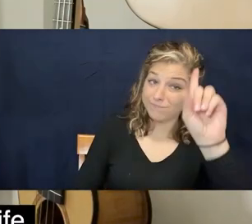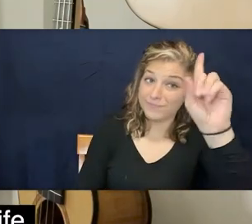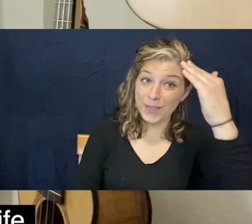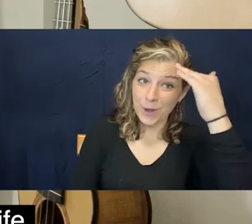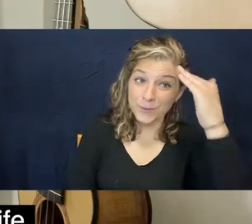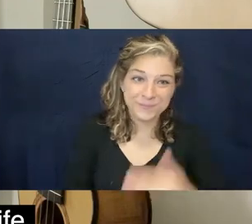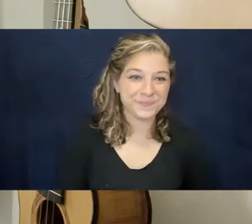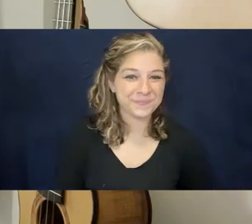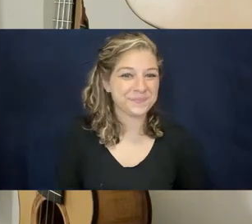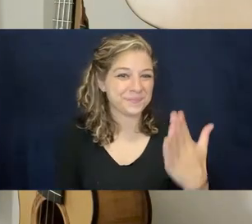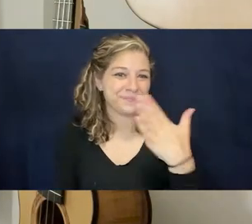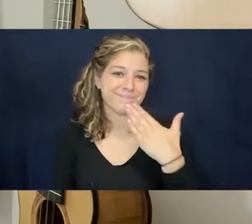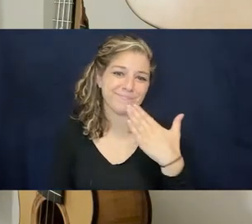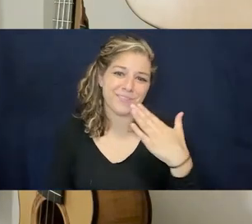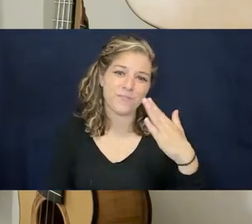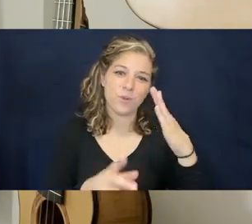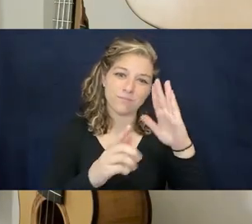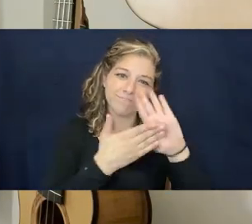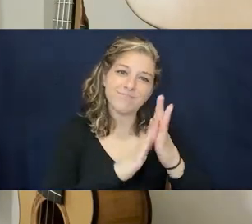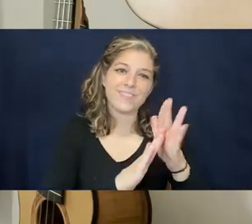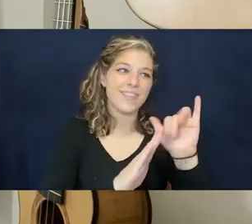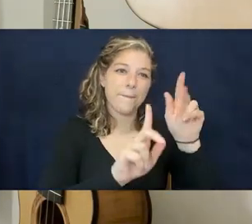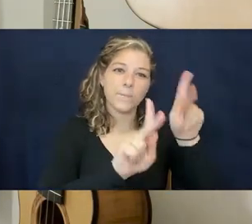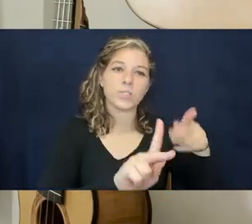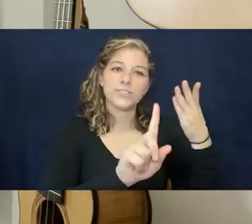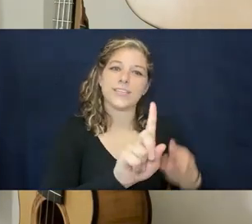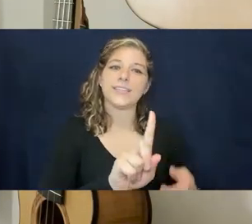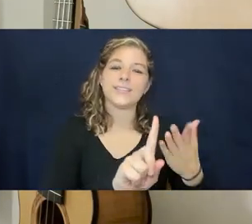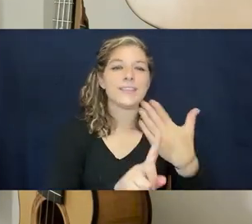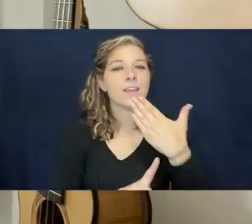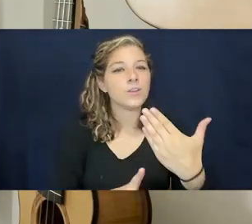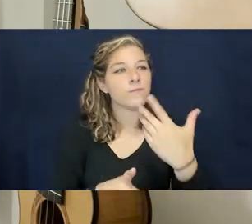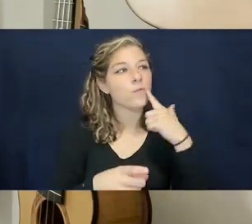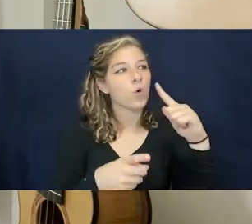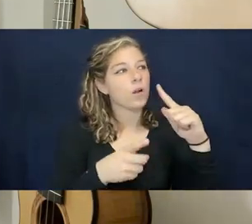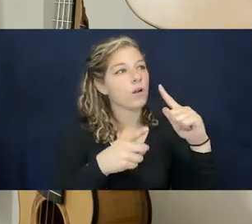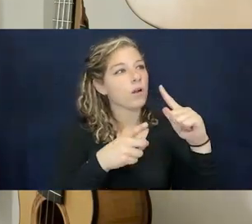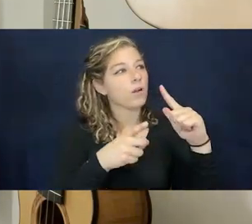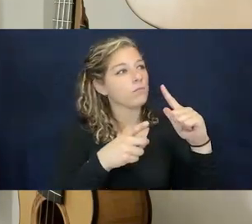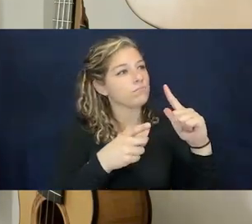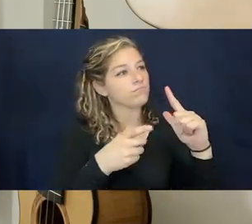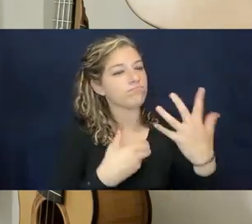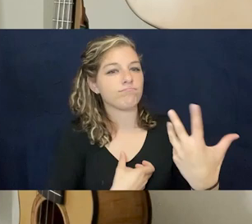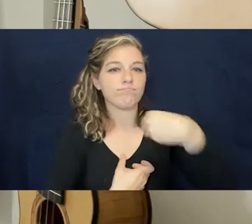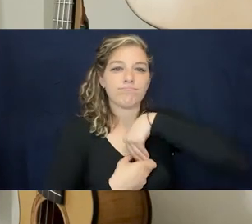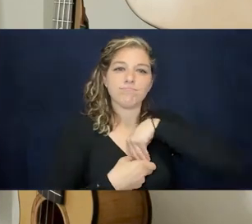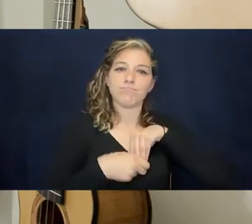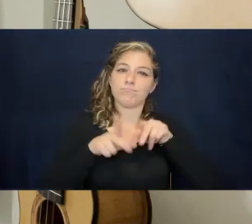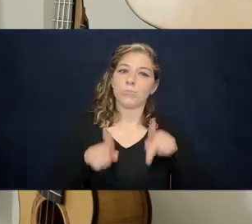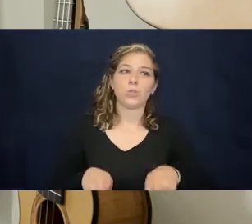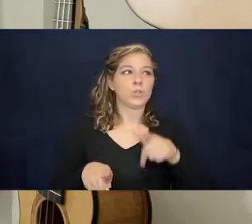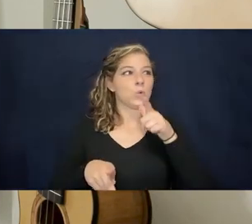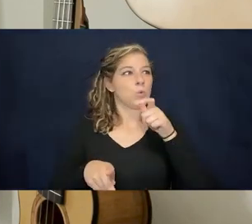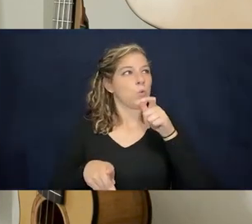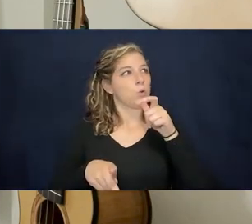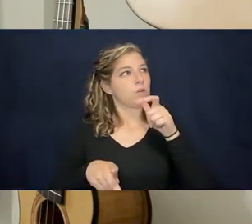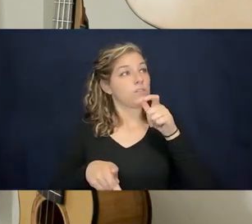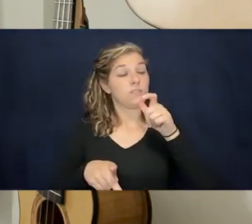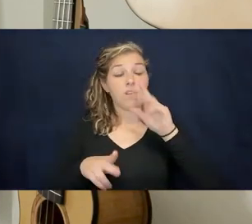kind of person you are. Thank you for being that kind of person. Thank you for being the person